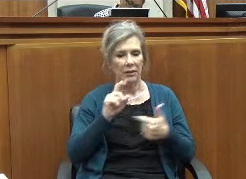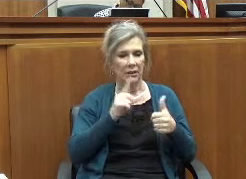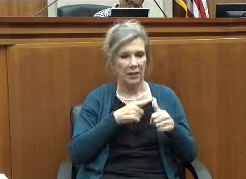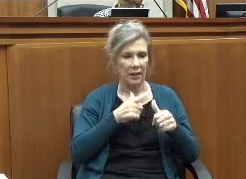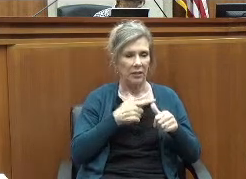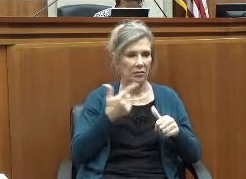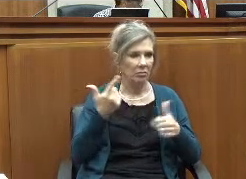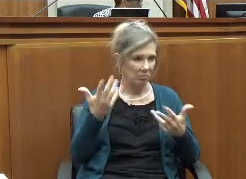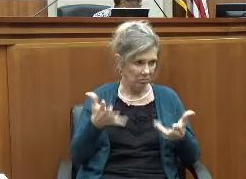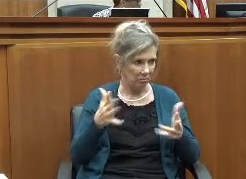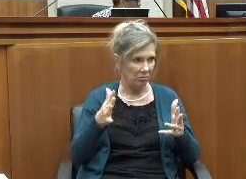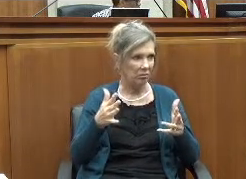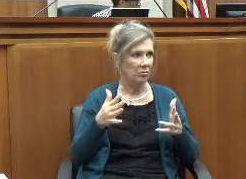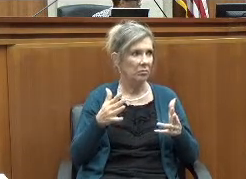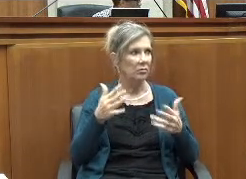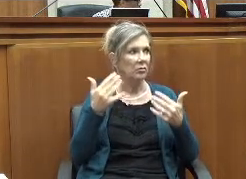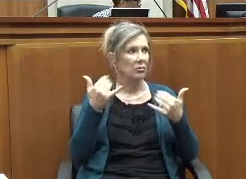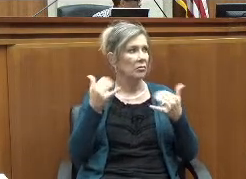Superintendent?